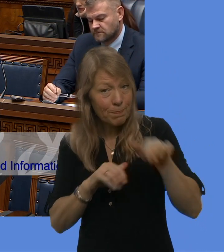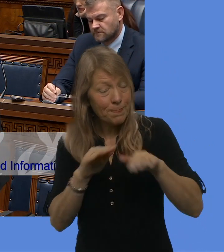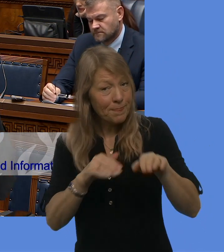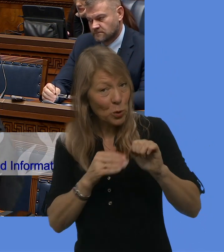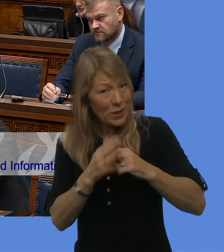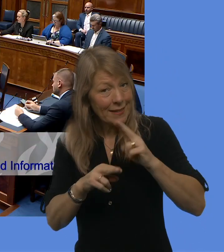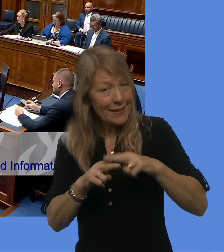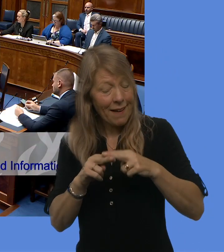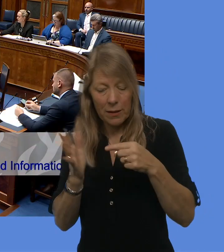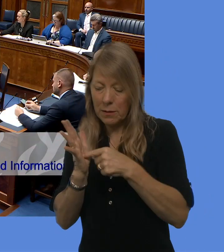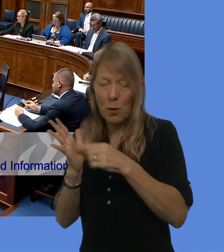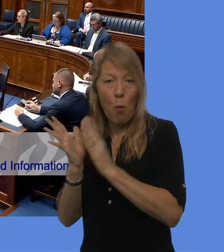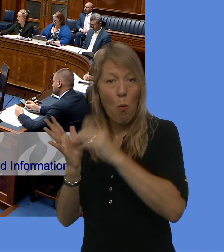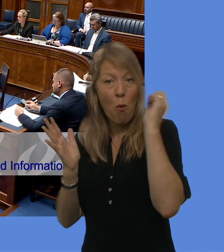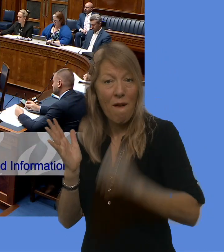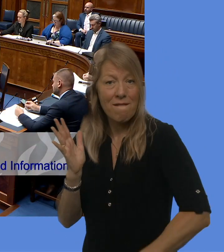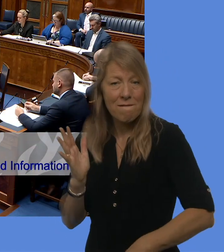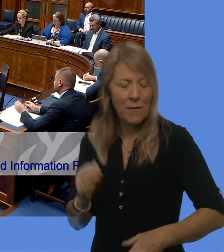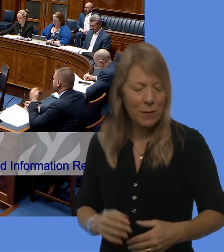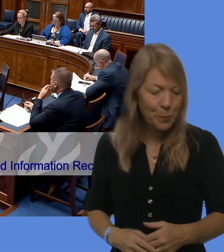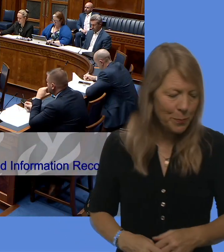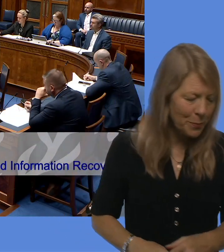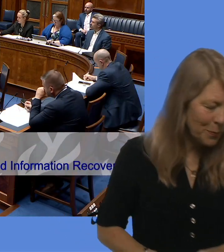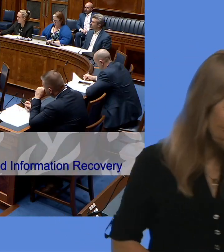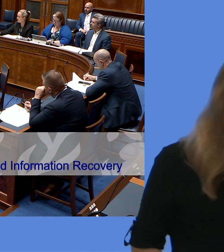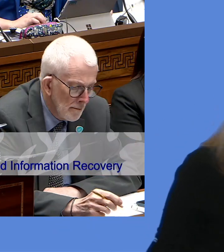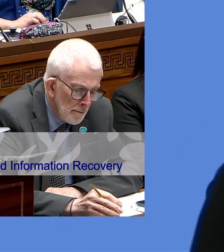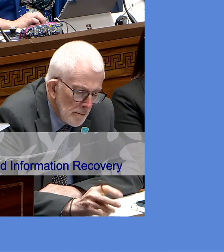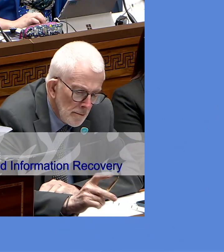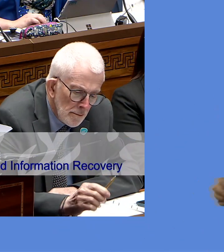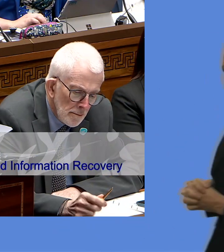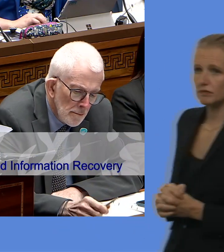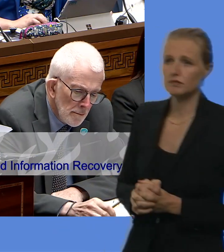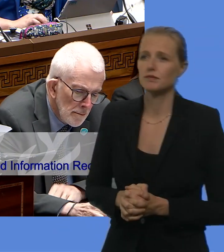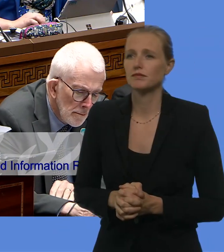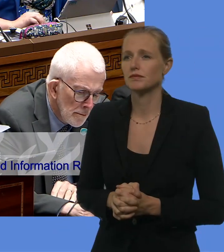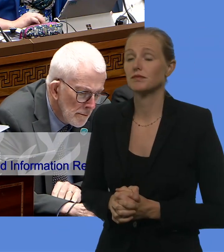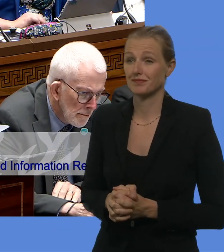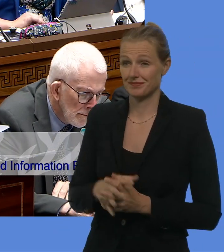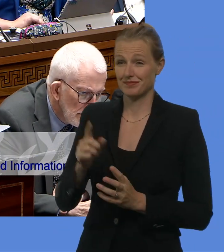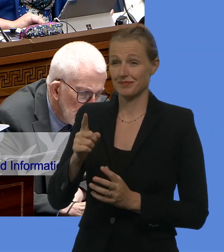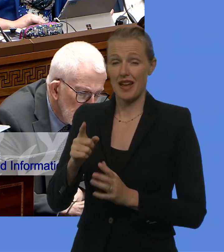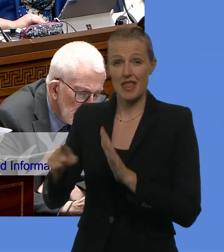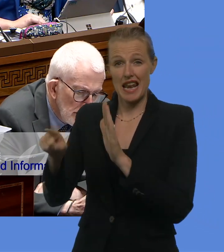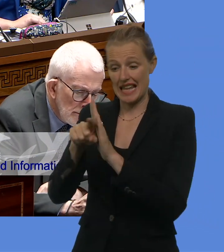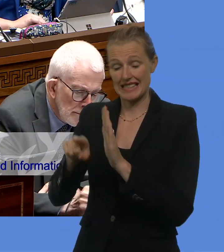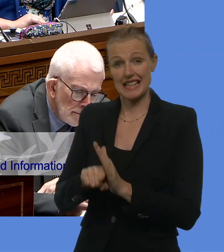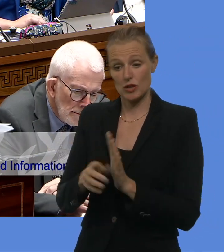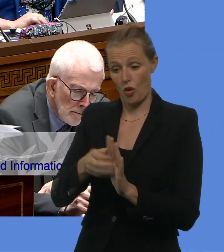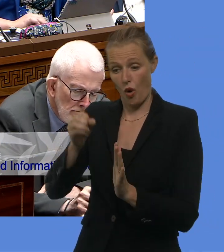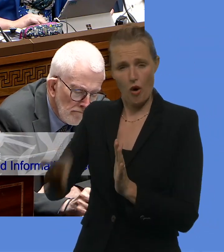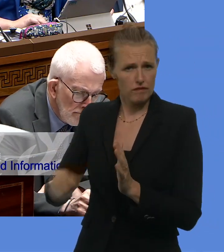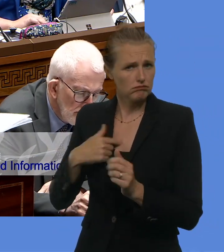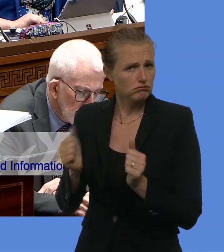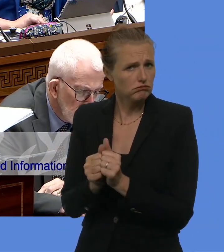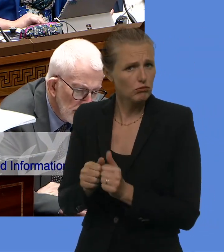eventuality? Minister. Well, I'm already committed to the issue of repeal of the legislation, and I've been very clear that I believe that that